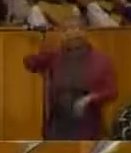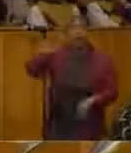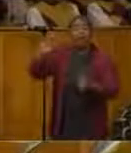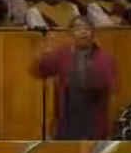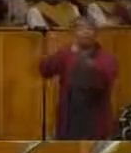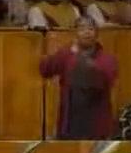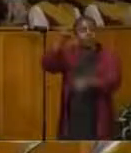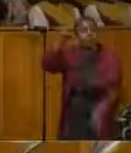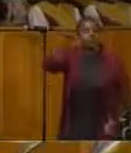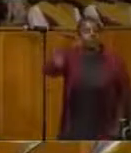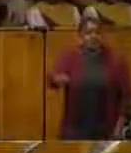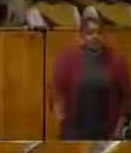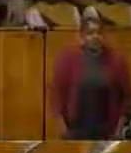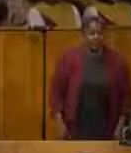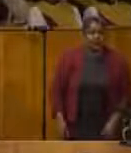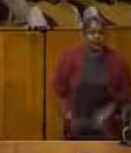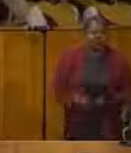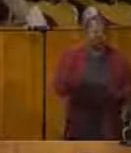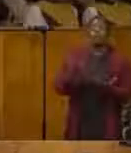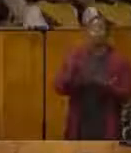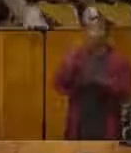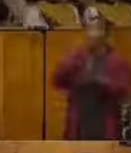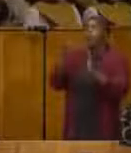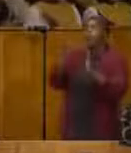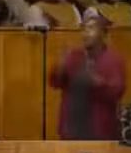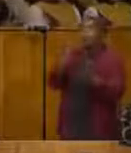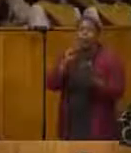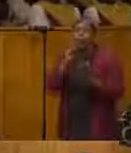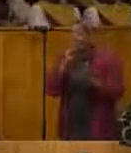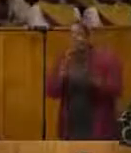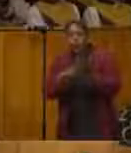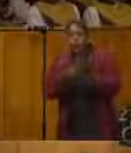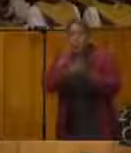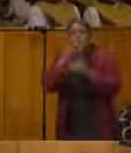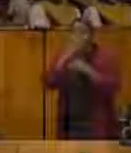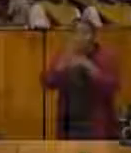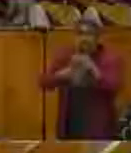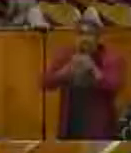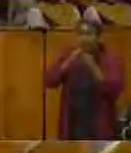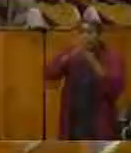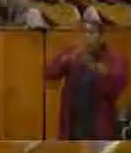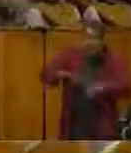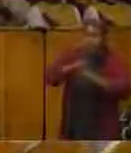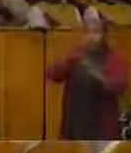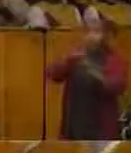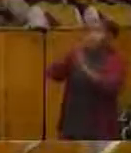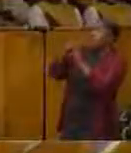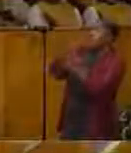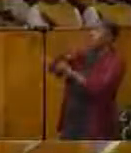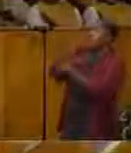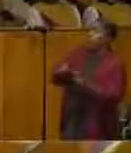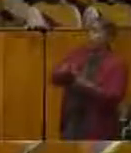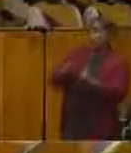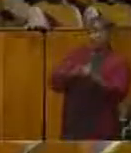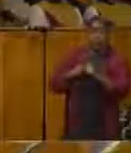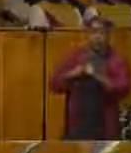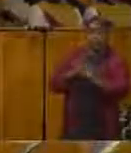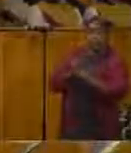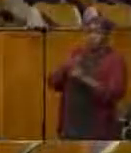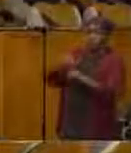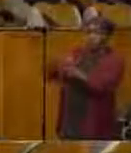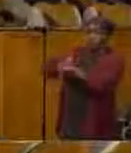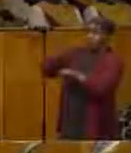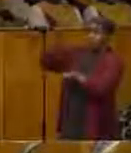first. So watch the blessing of giving to the Lord. When I put God first and I get